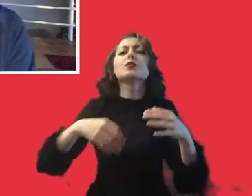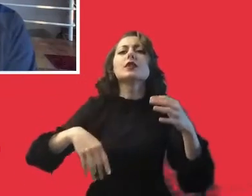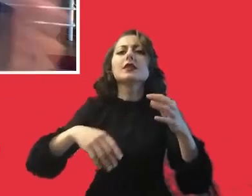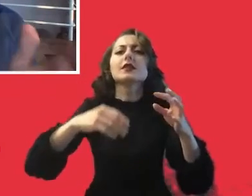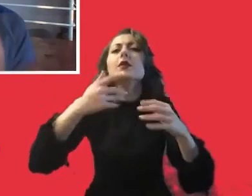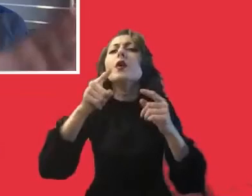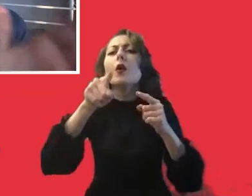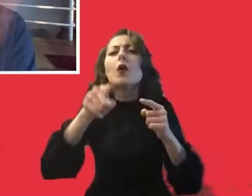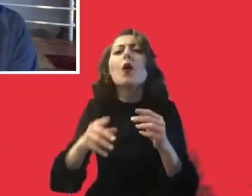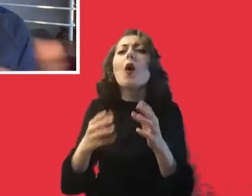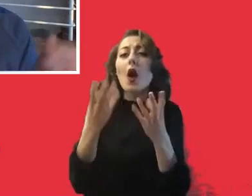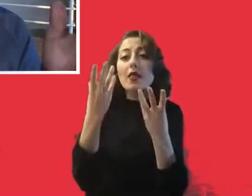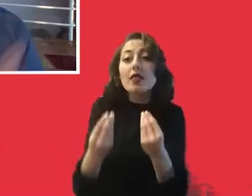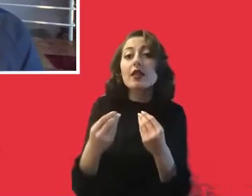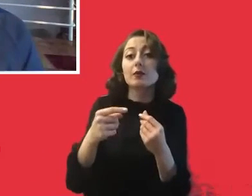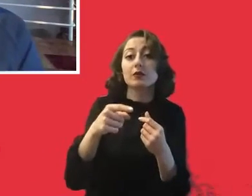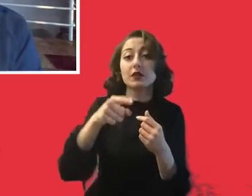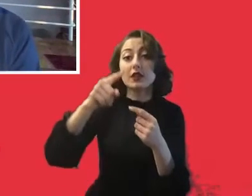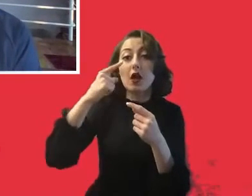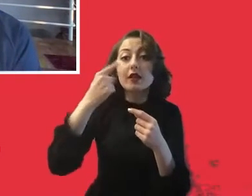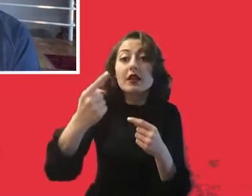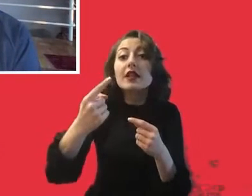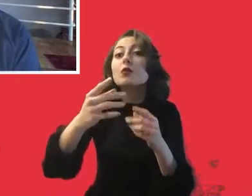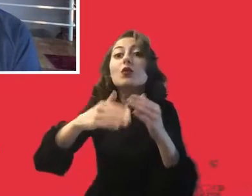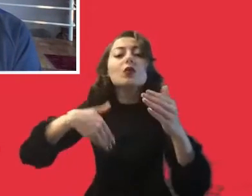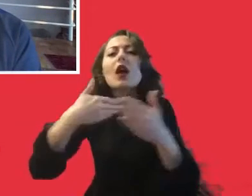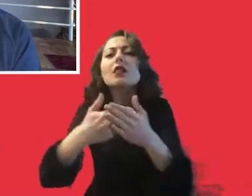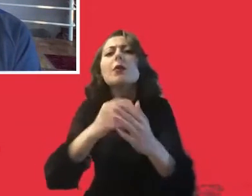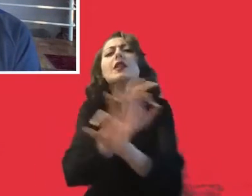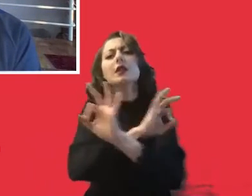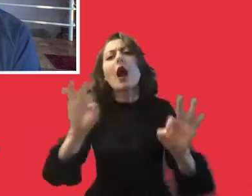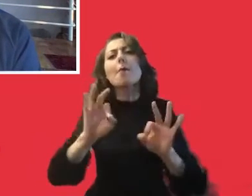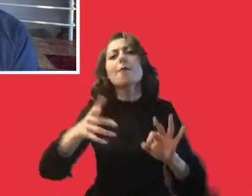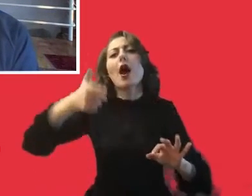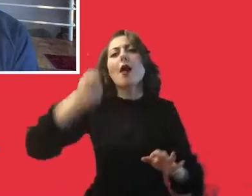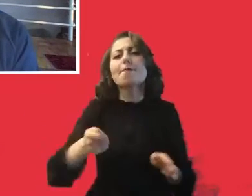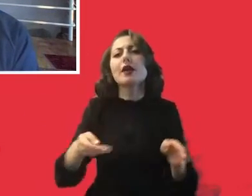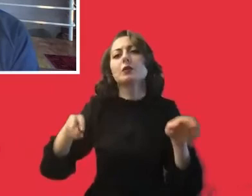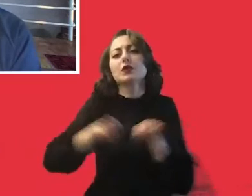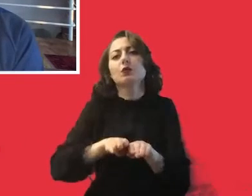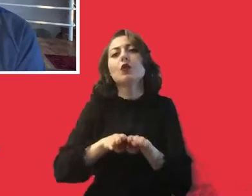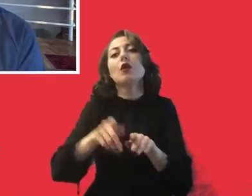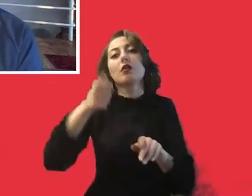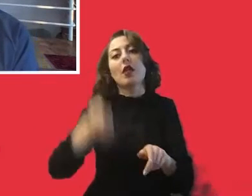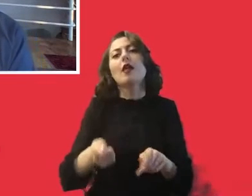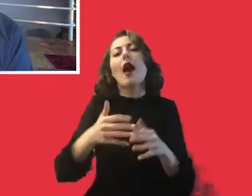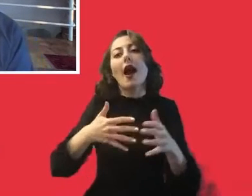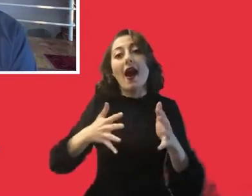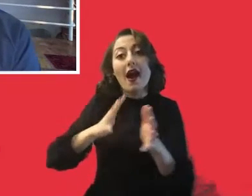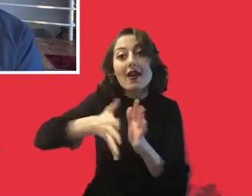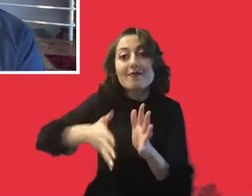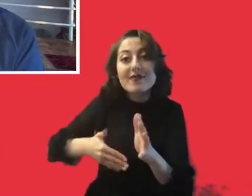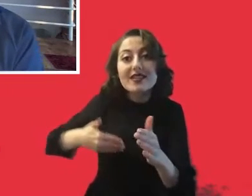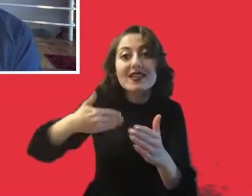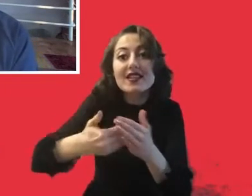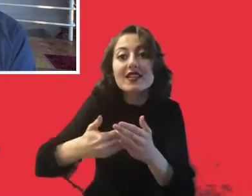obstacles are possible. And so we are saying that there is a gap between where they are and where they should be. So we are